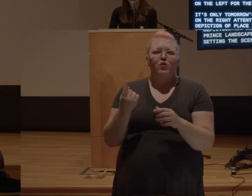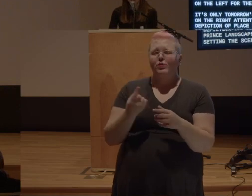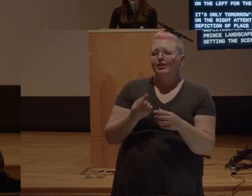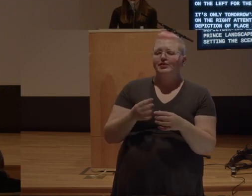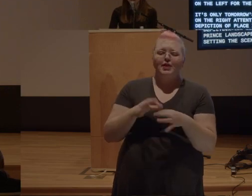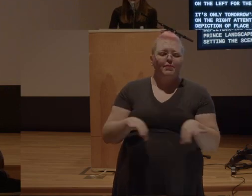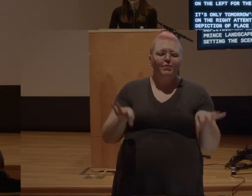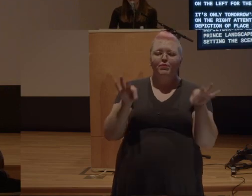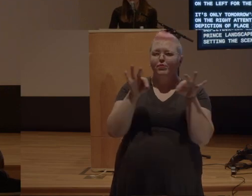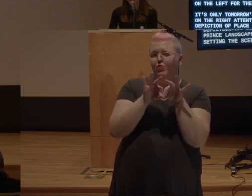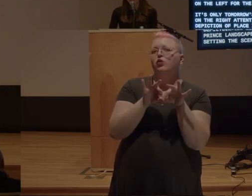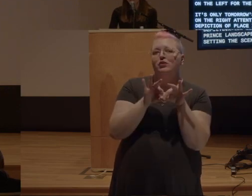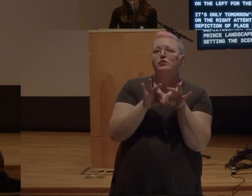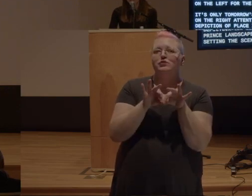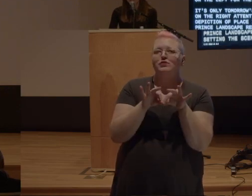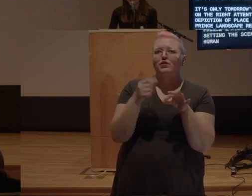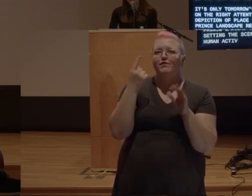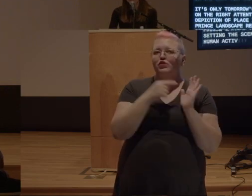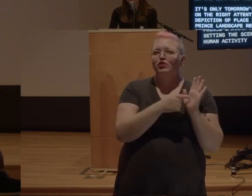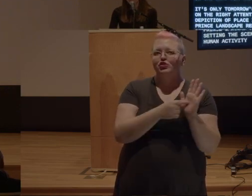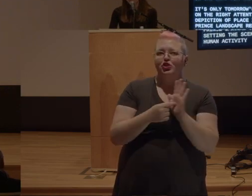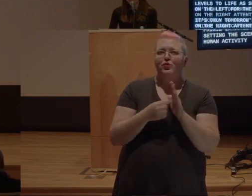much secondary to human activity.